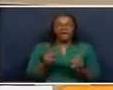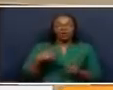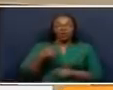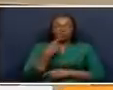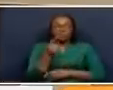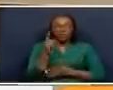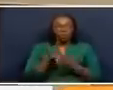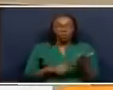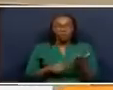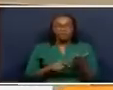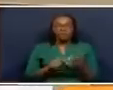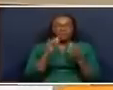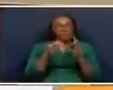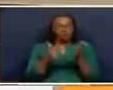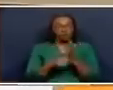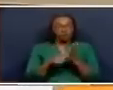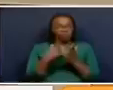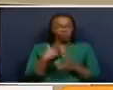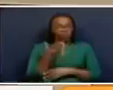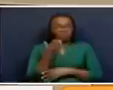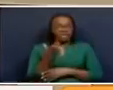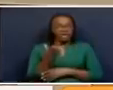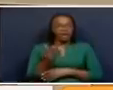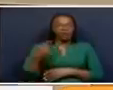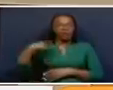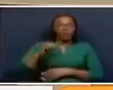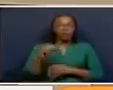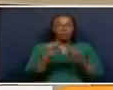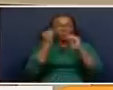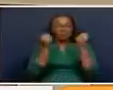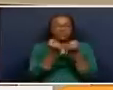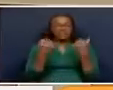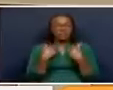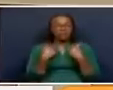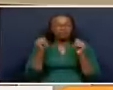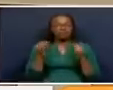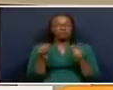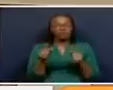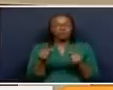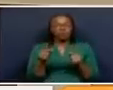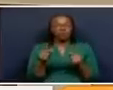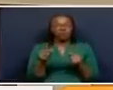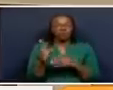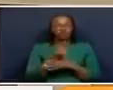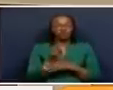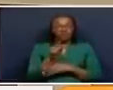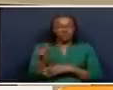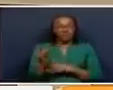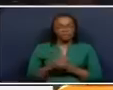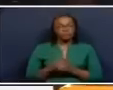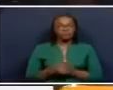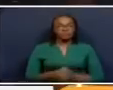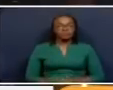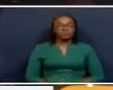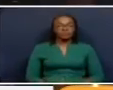that even if there are problems in the electoral process, we have systems now that are reliable. Let us apply them. Speaking of problems in the